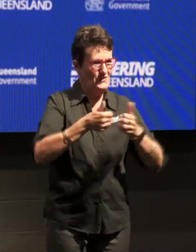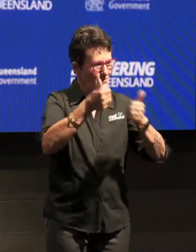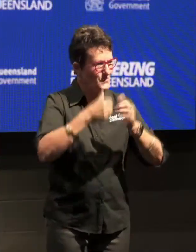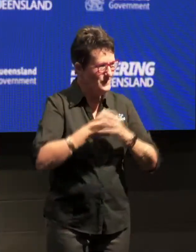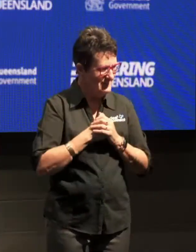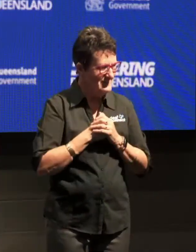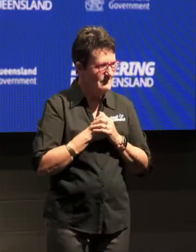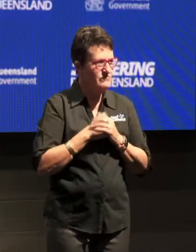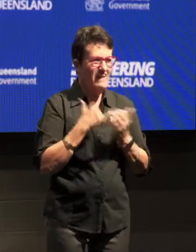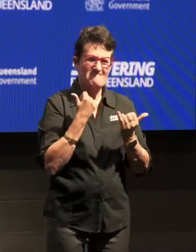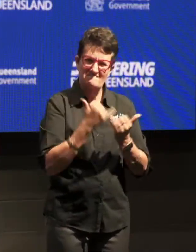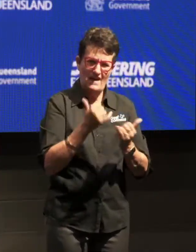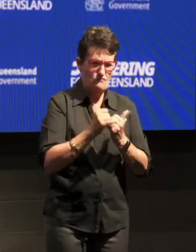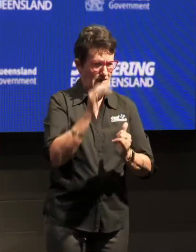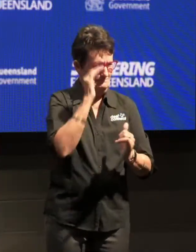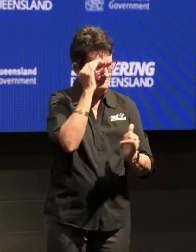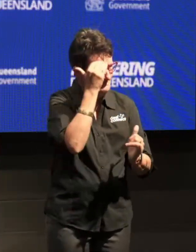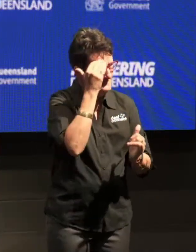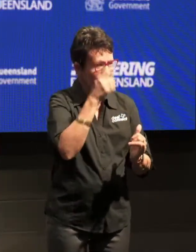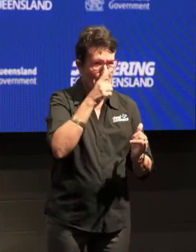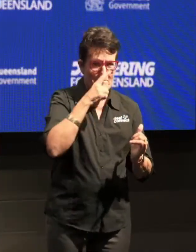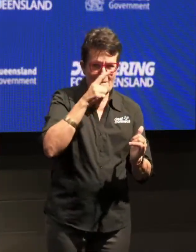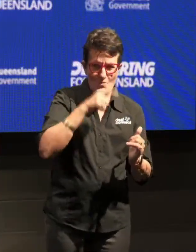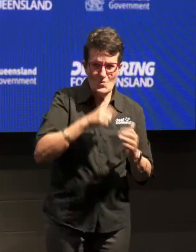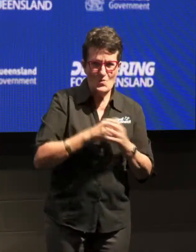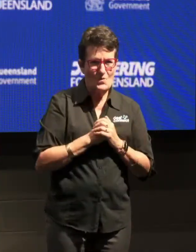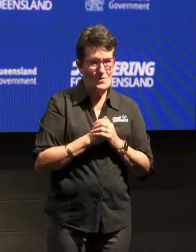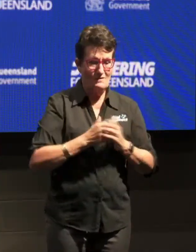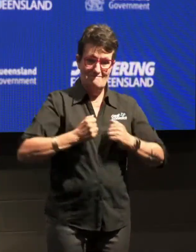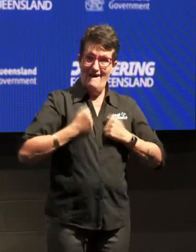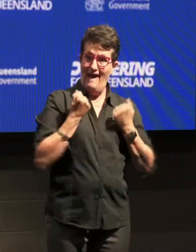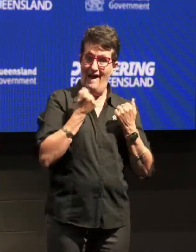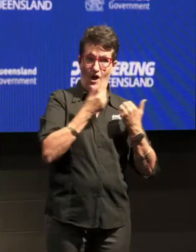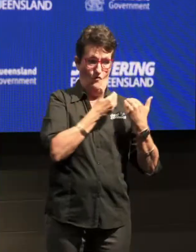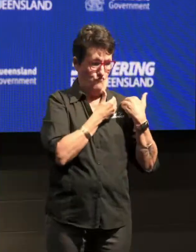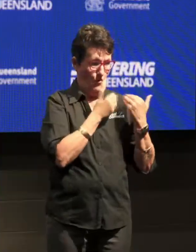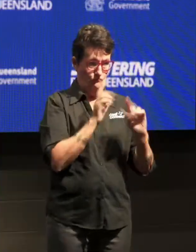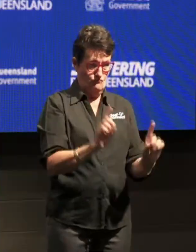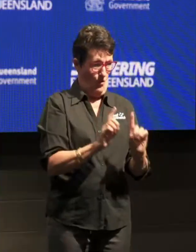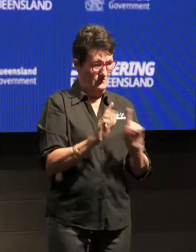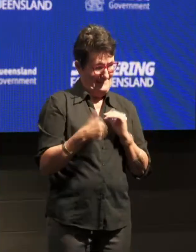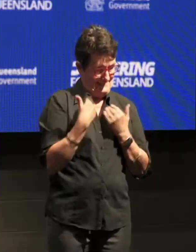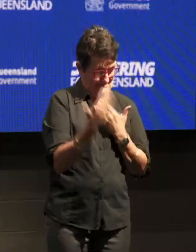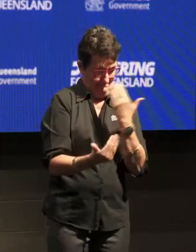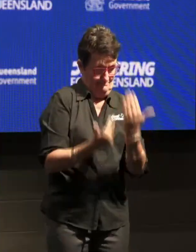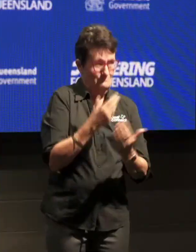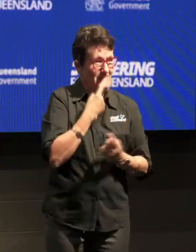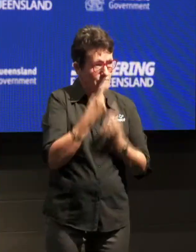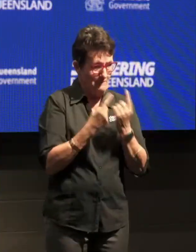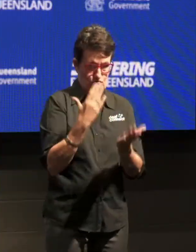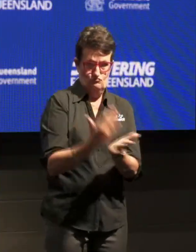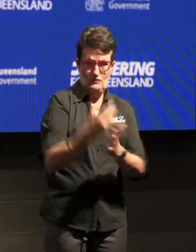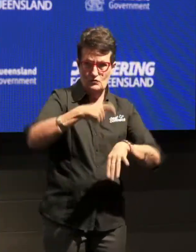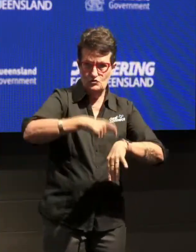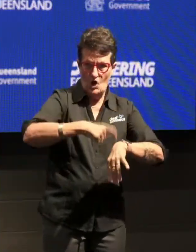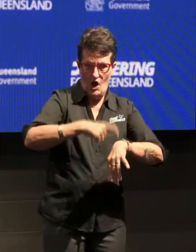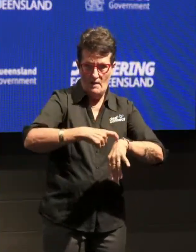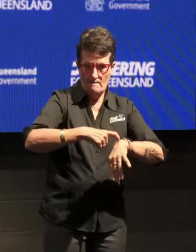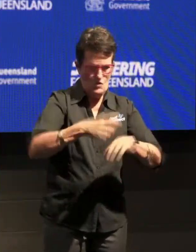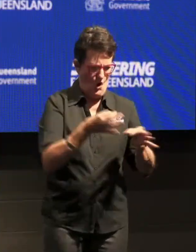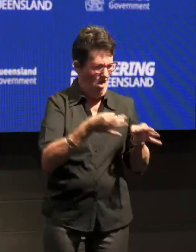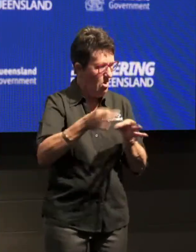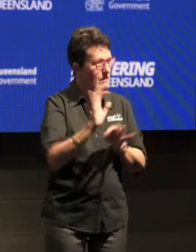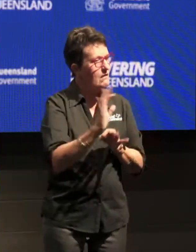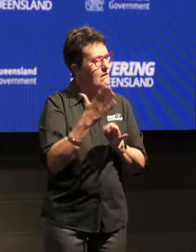and are very resilient people. And our role is to give them information in real time, and I have faith in the